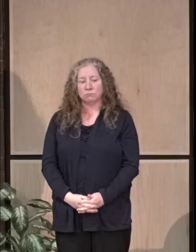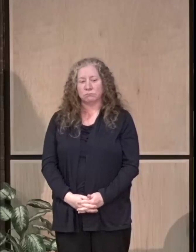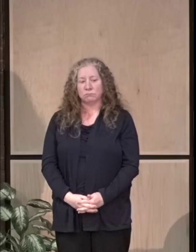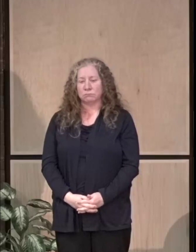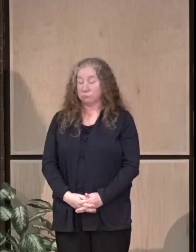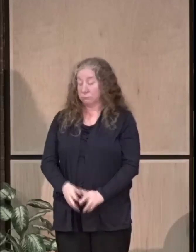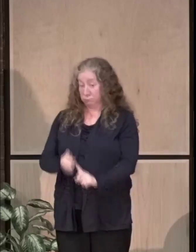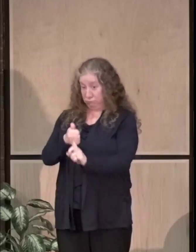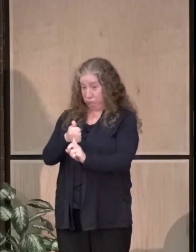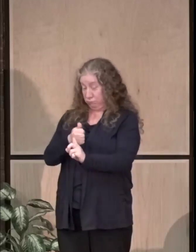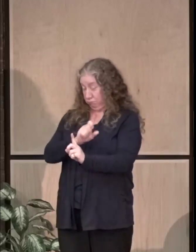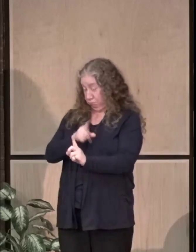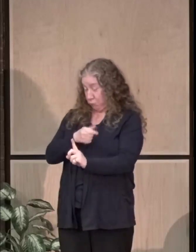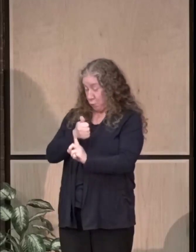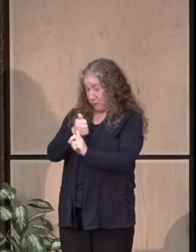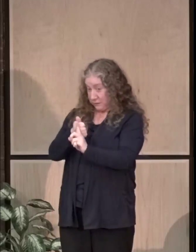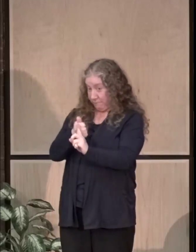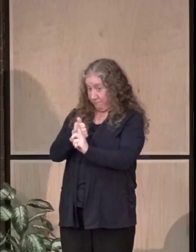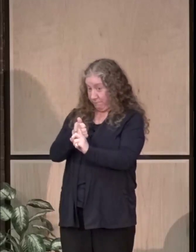you yourself